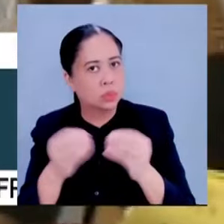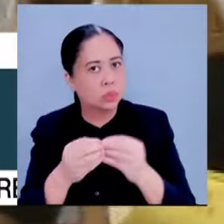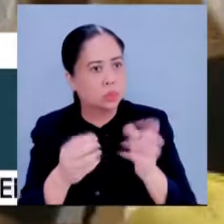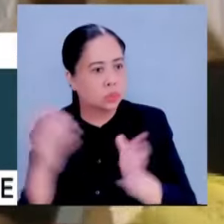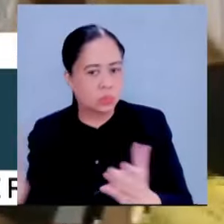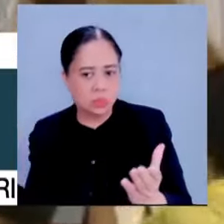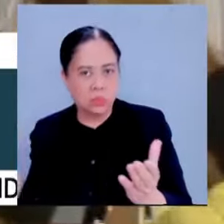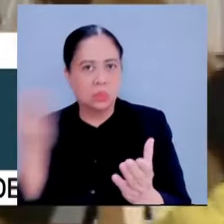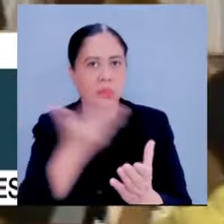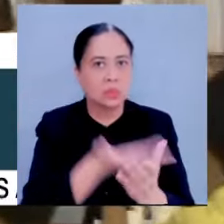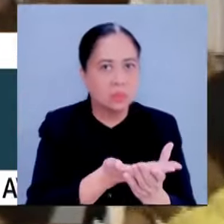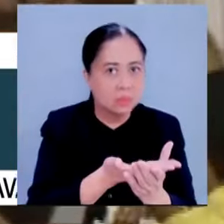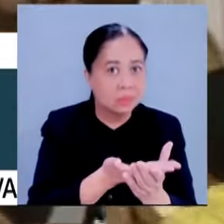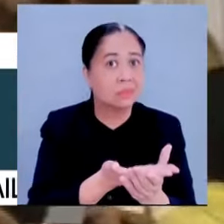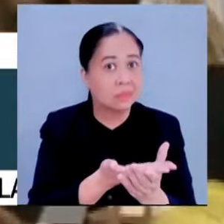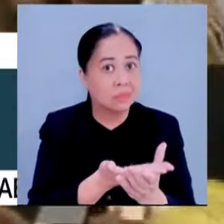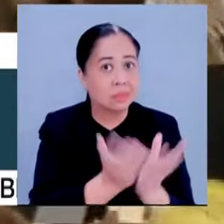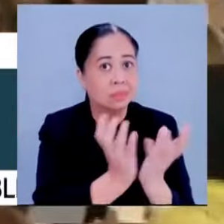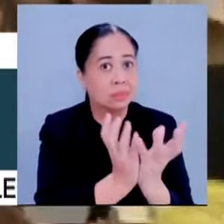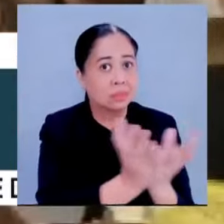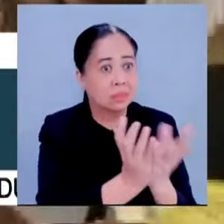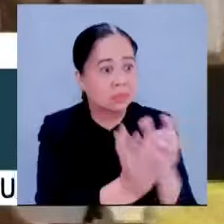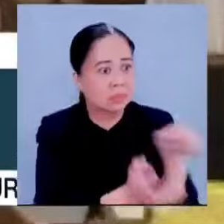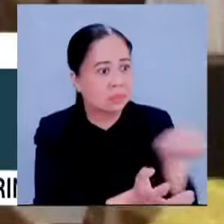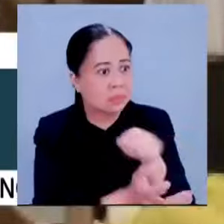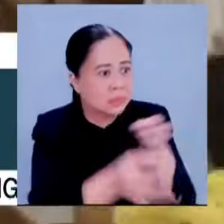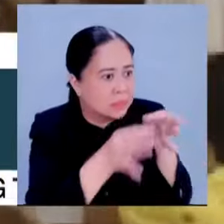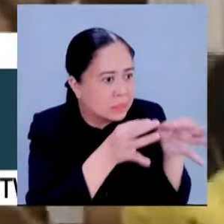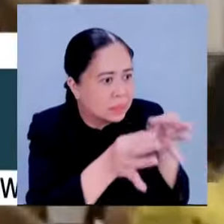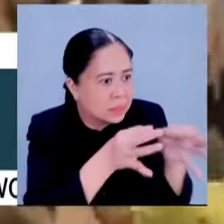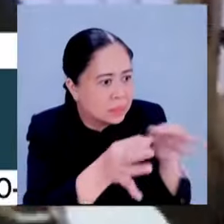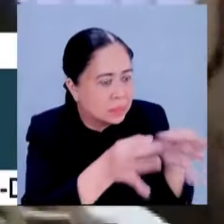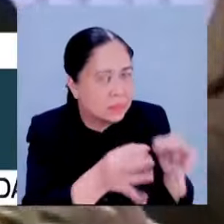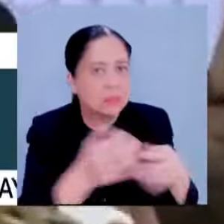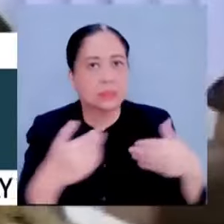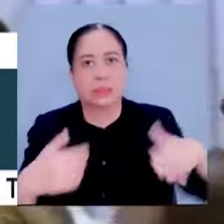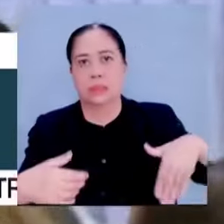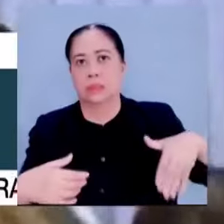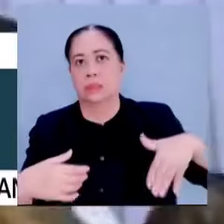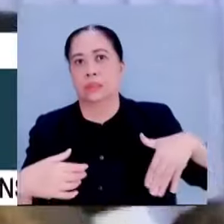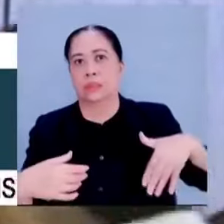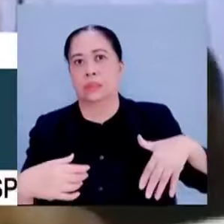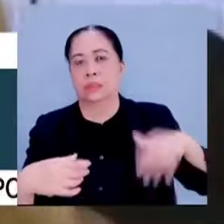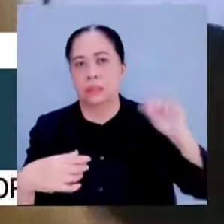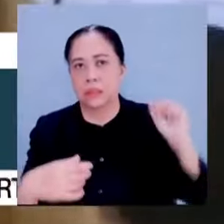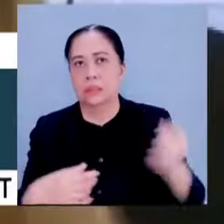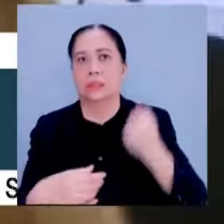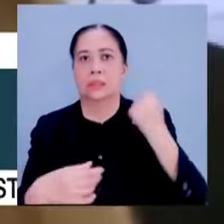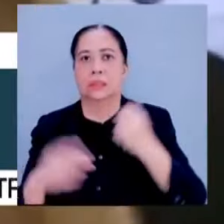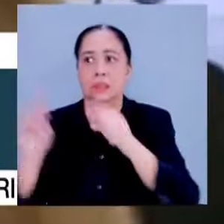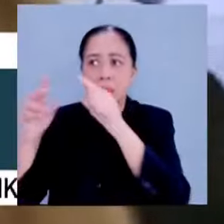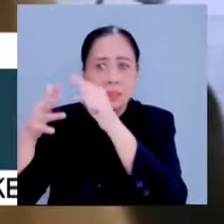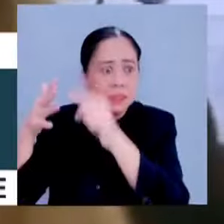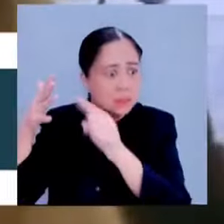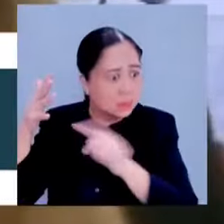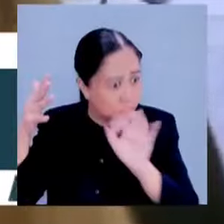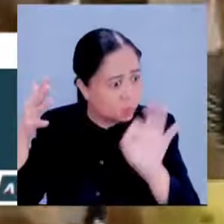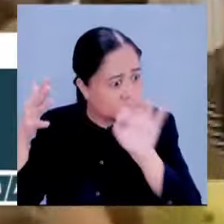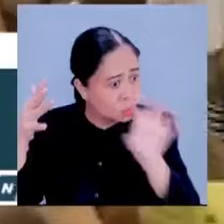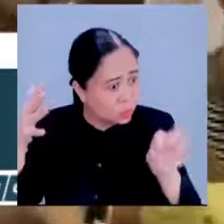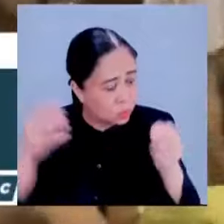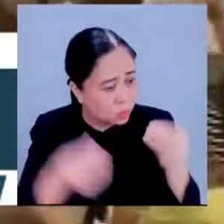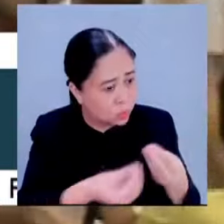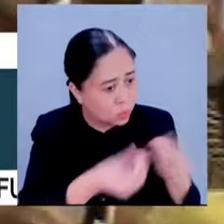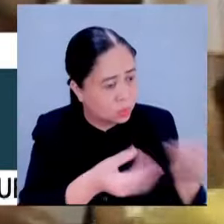out the communities to explain further what exactly these values represent